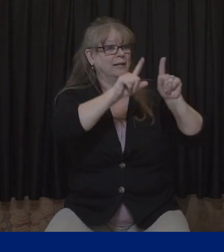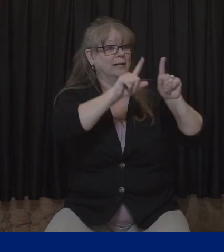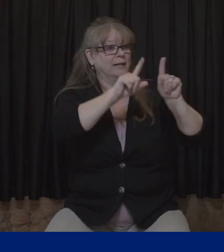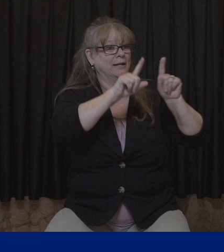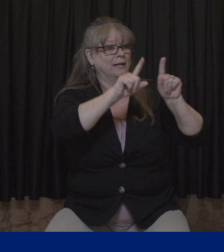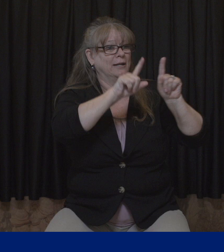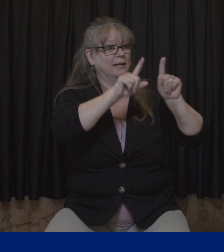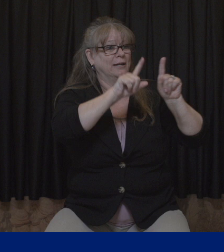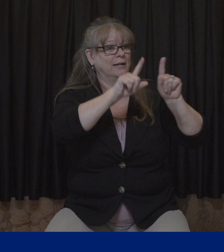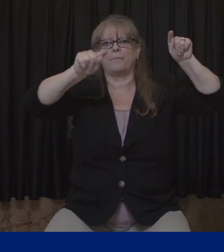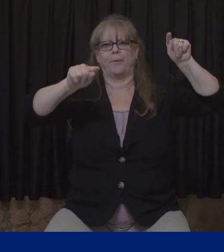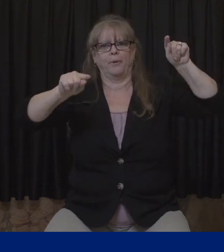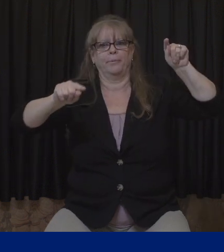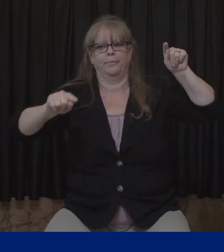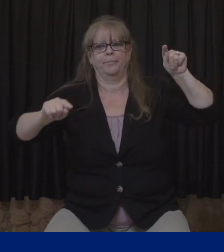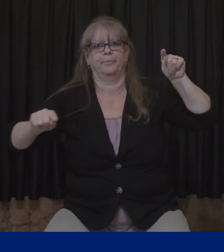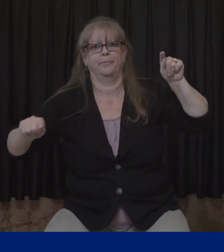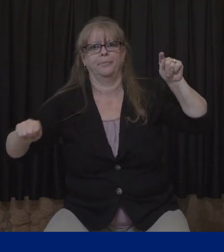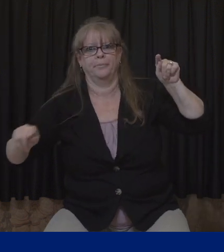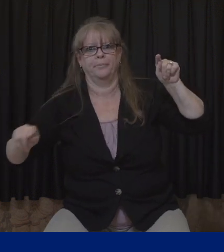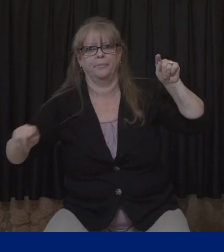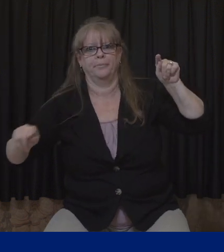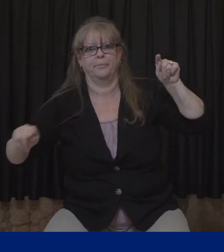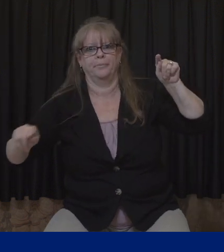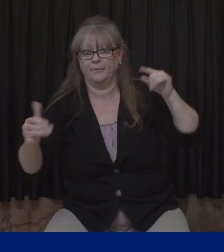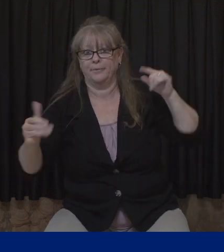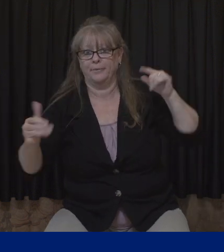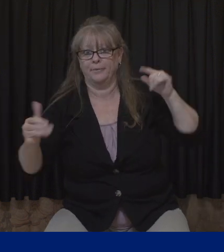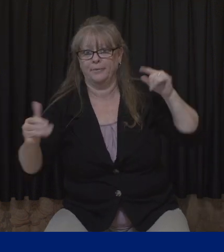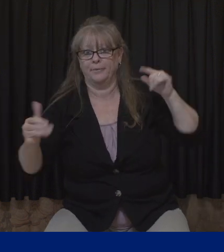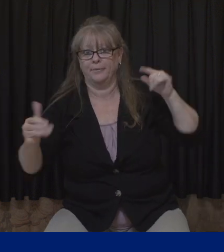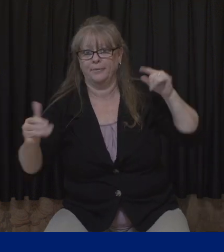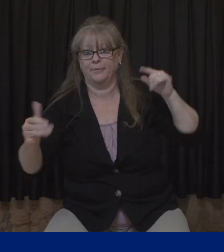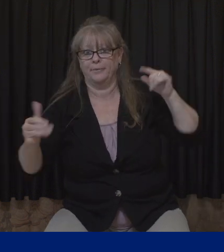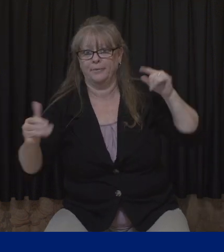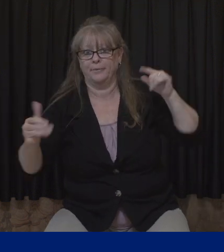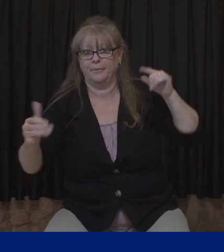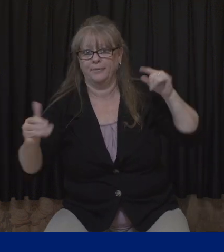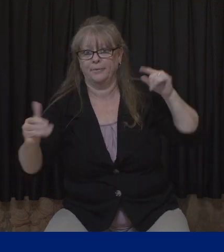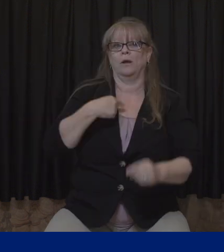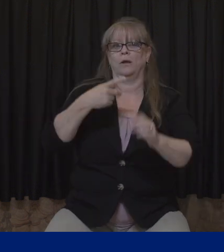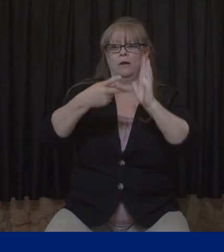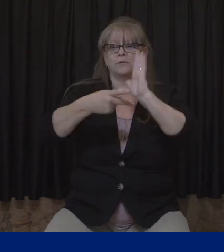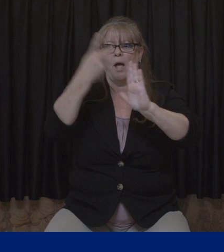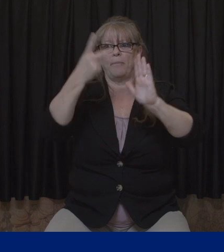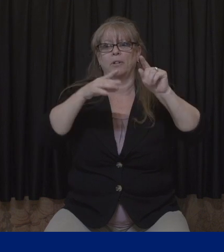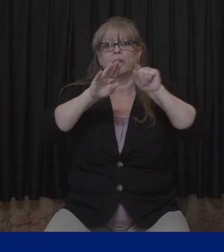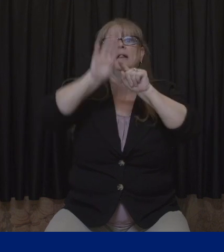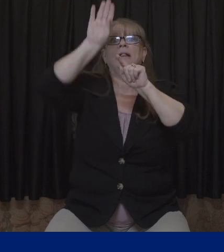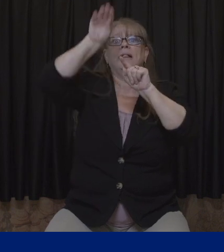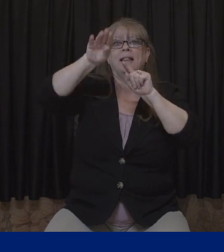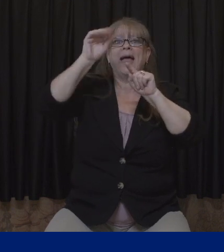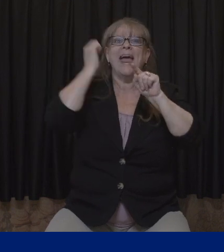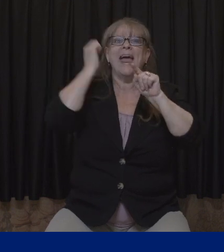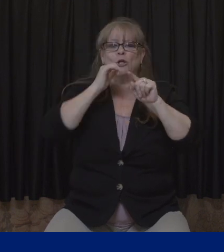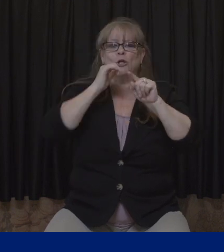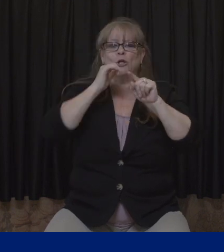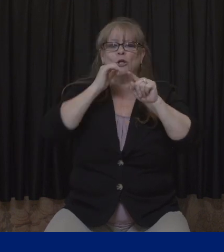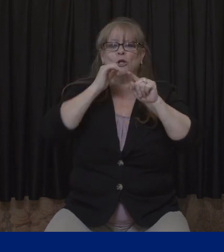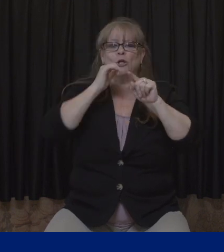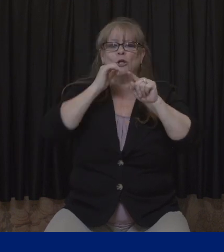out, cases were doubling every day and a half. That's why the stay-at-home was absolutely critical to stop